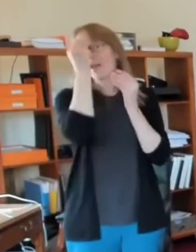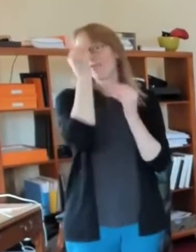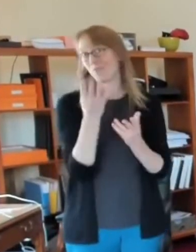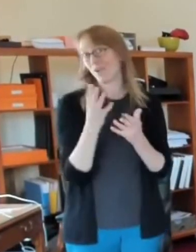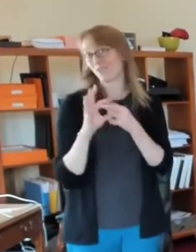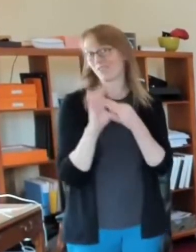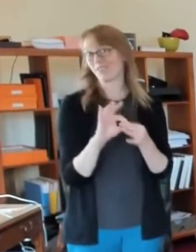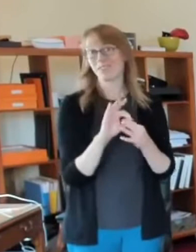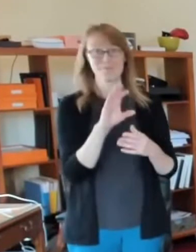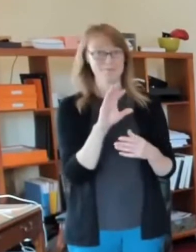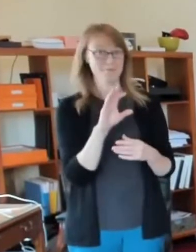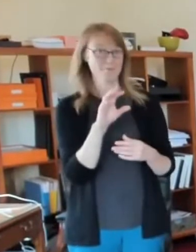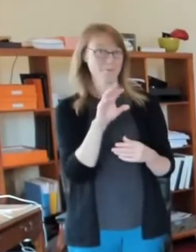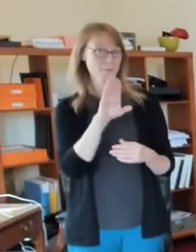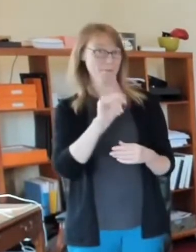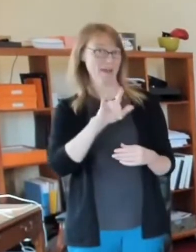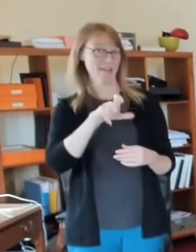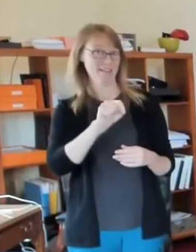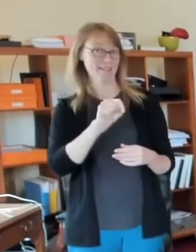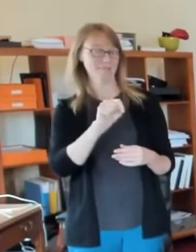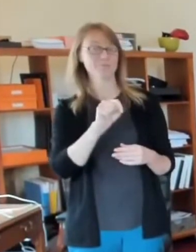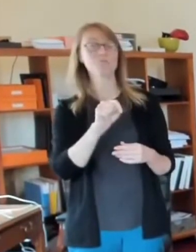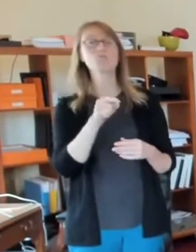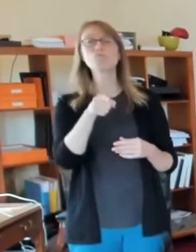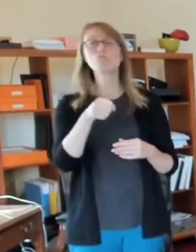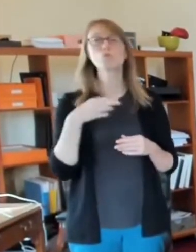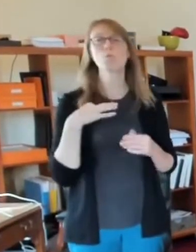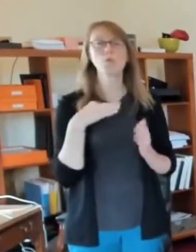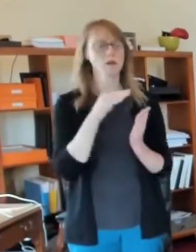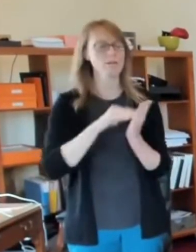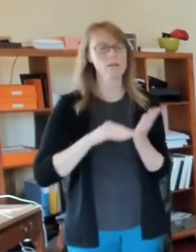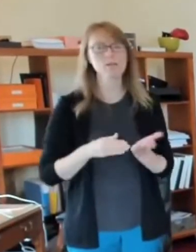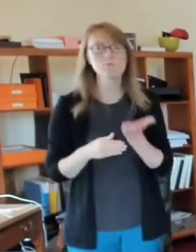that. If you apply for a mail-in ballot,